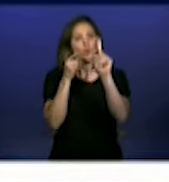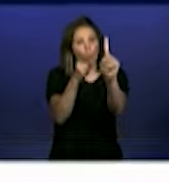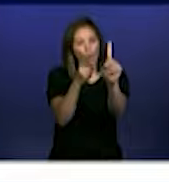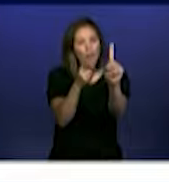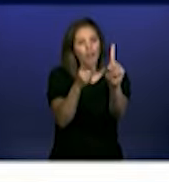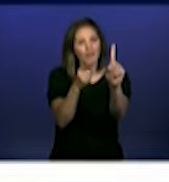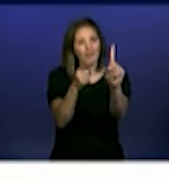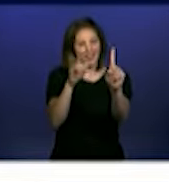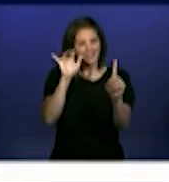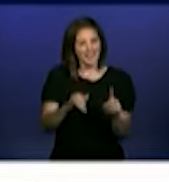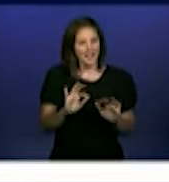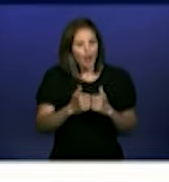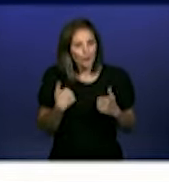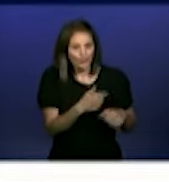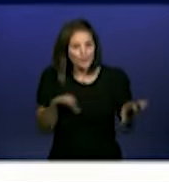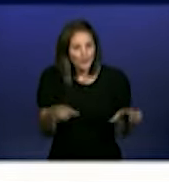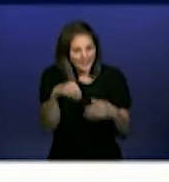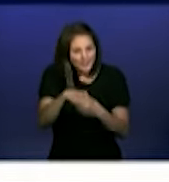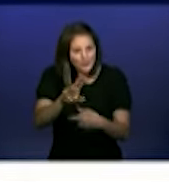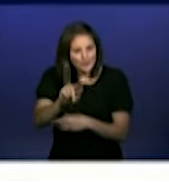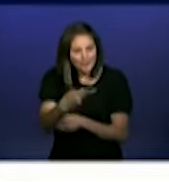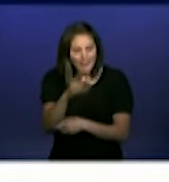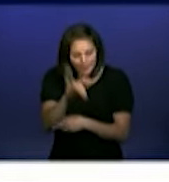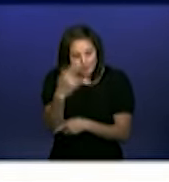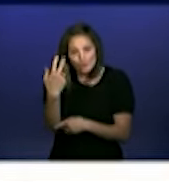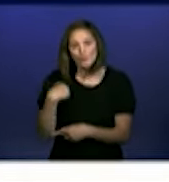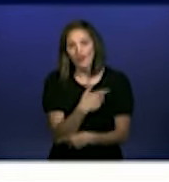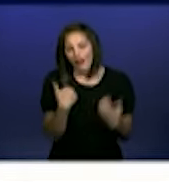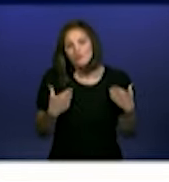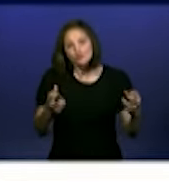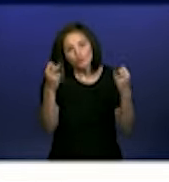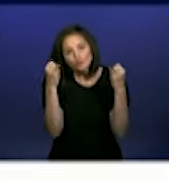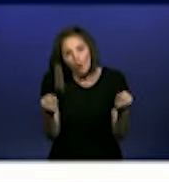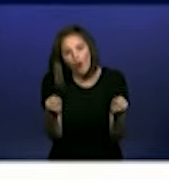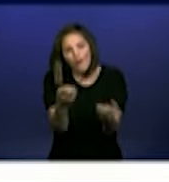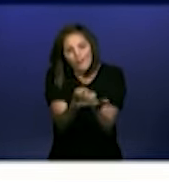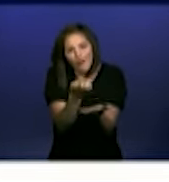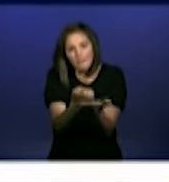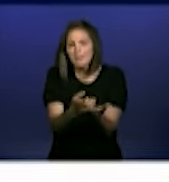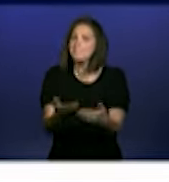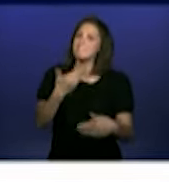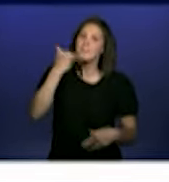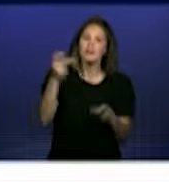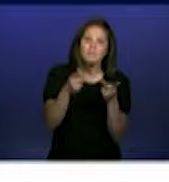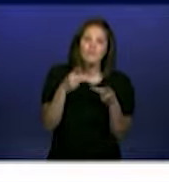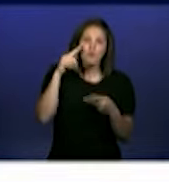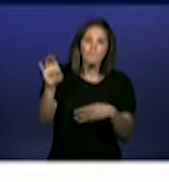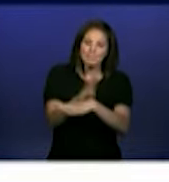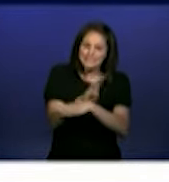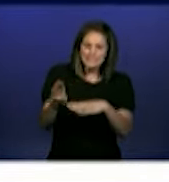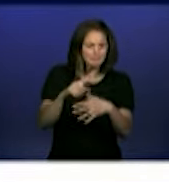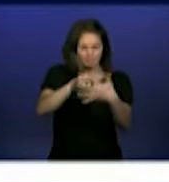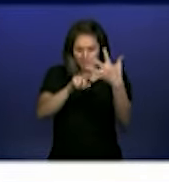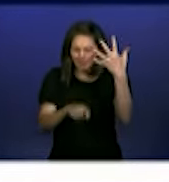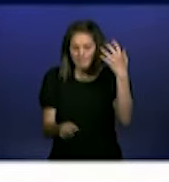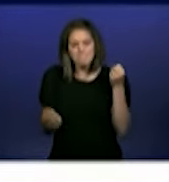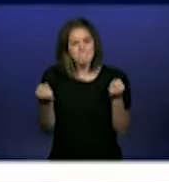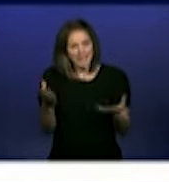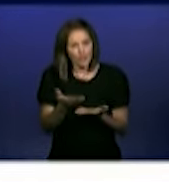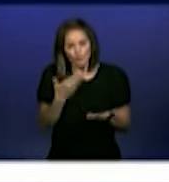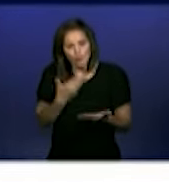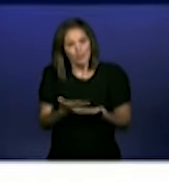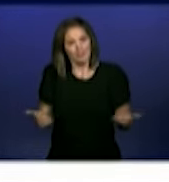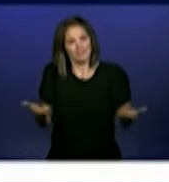That's the reason why we have the strongest economy in the country, the best place to operate a business. And the list goes on and on. And that's the type